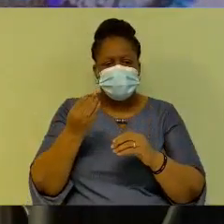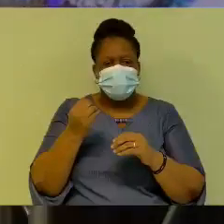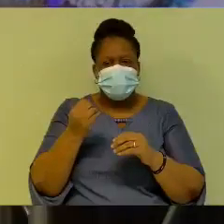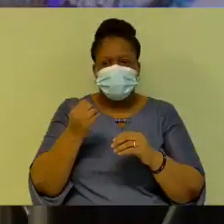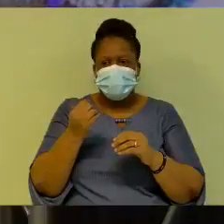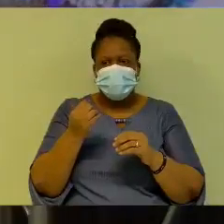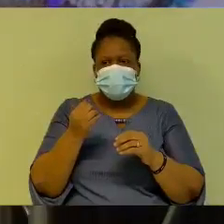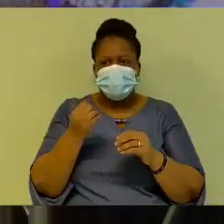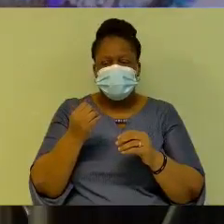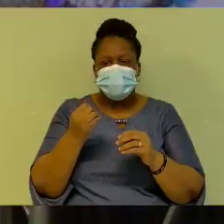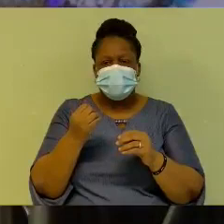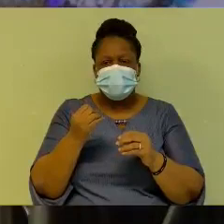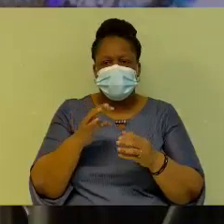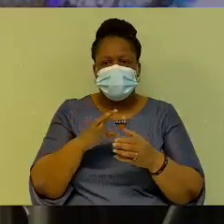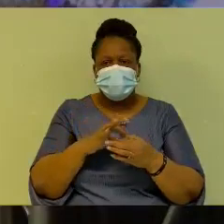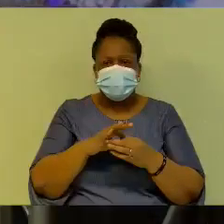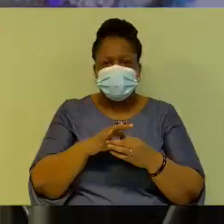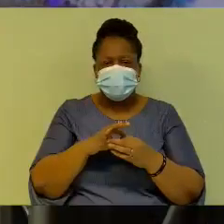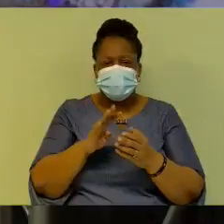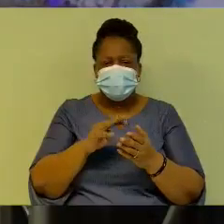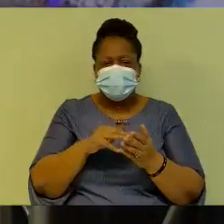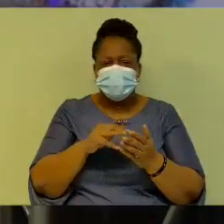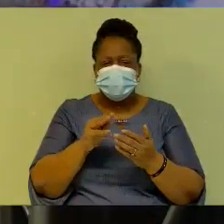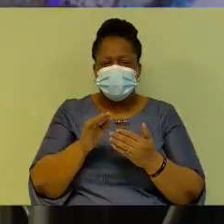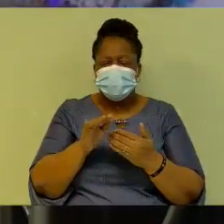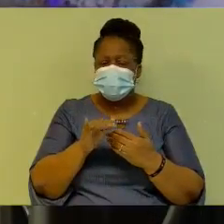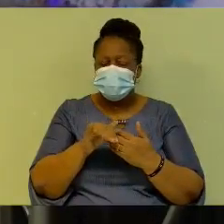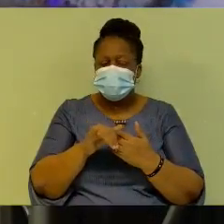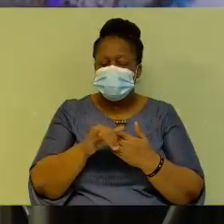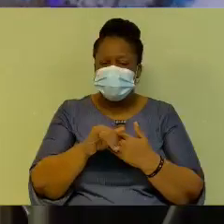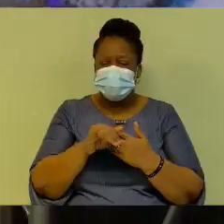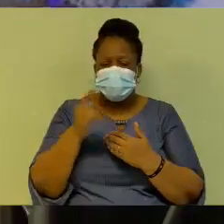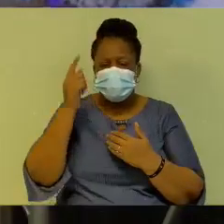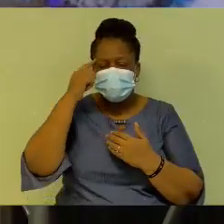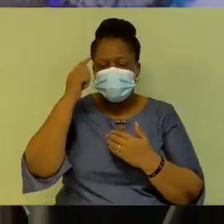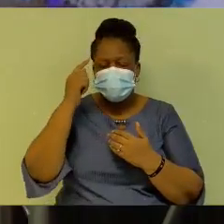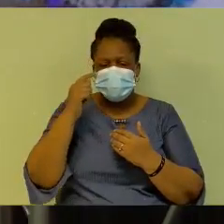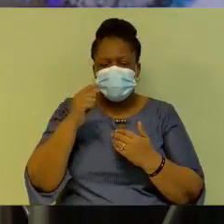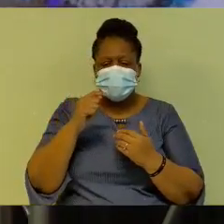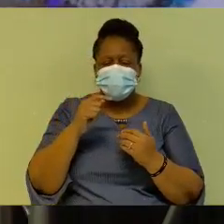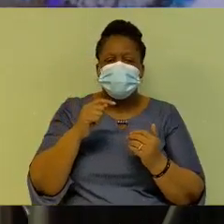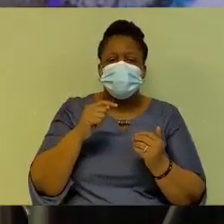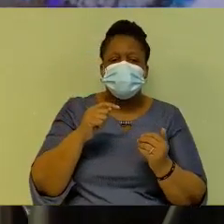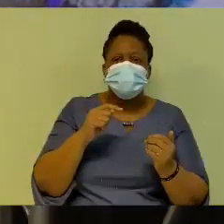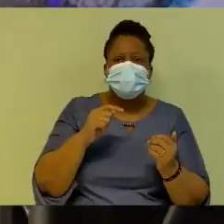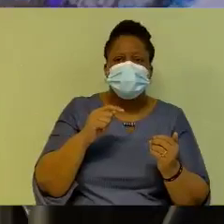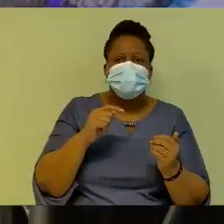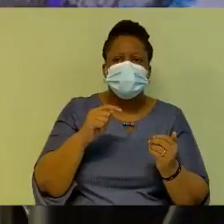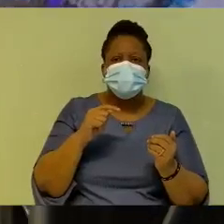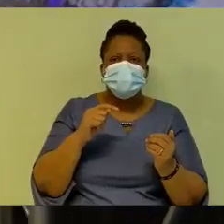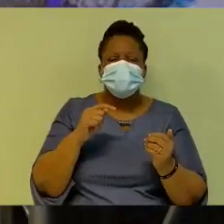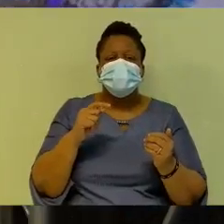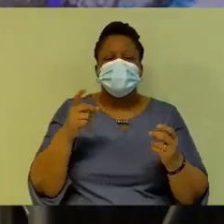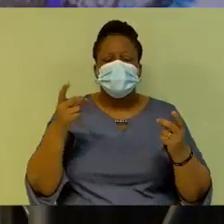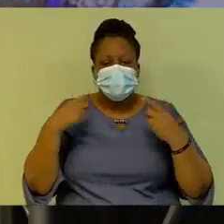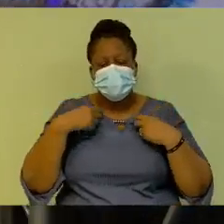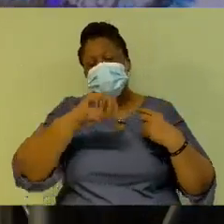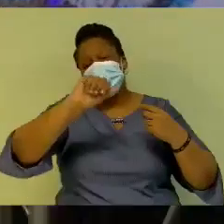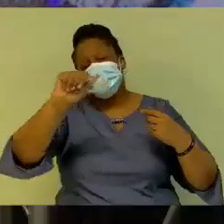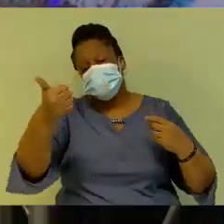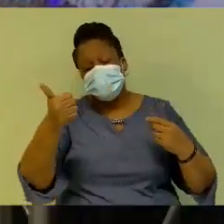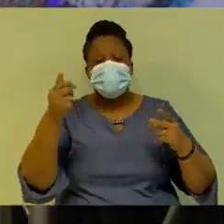Subsequent to that, we had a meeting at about 2 p.m. today with the Marine Resources